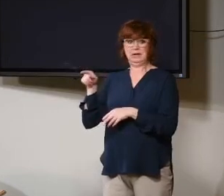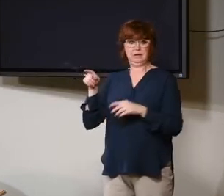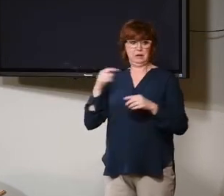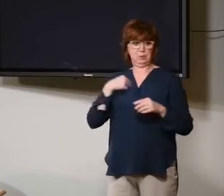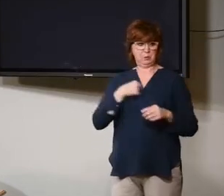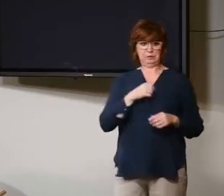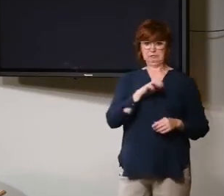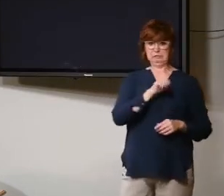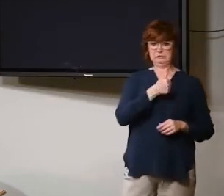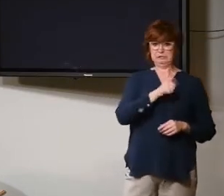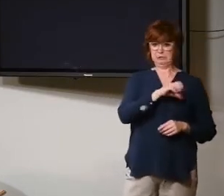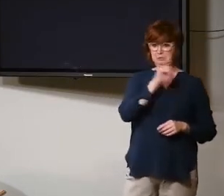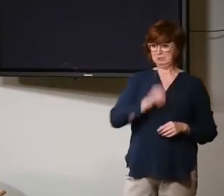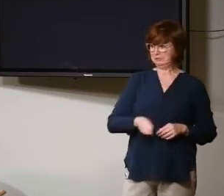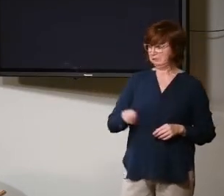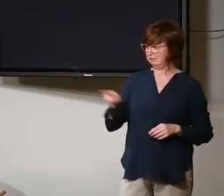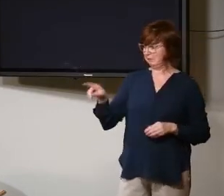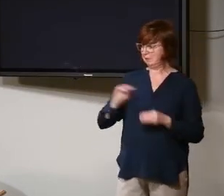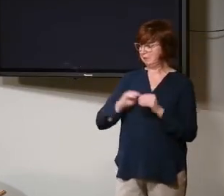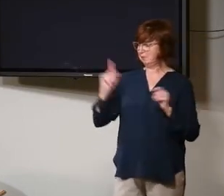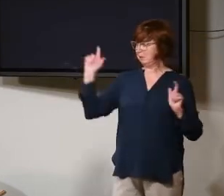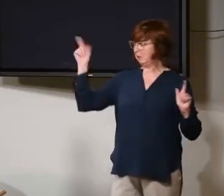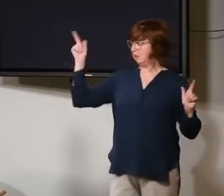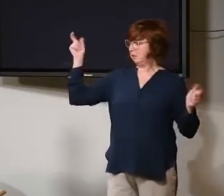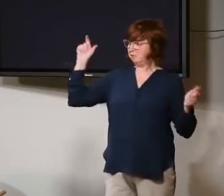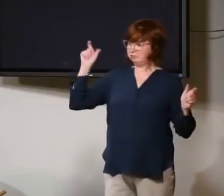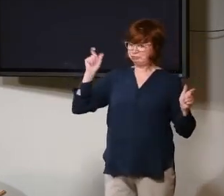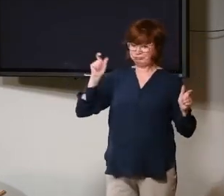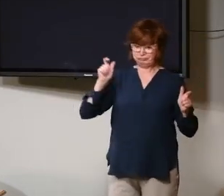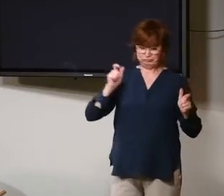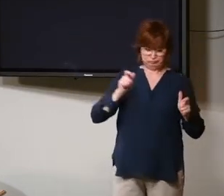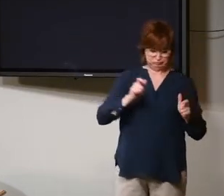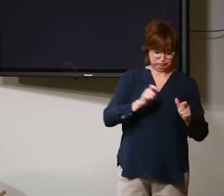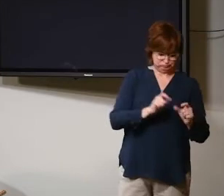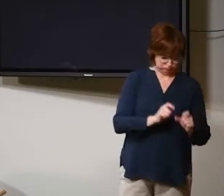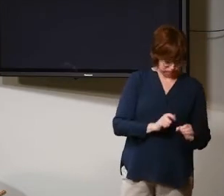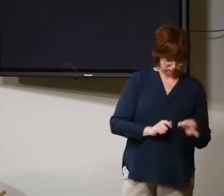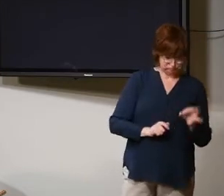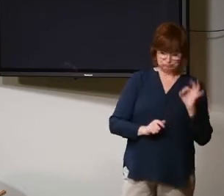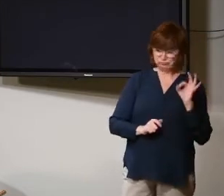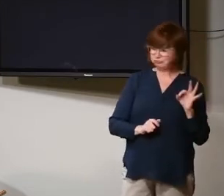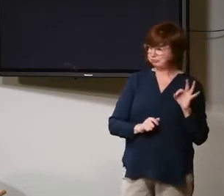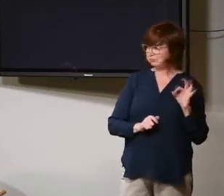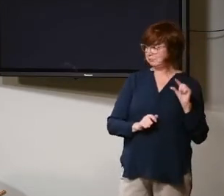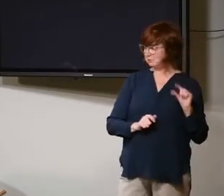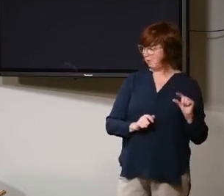there, Saskatchewan may be looking at maybe about 10% of those particular cases.